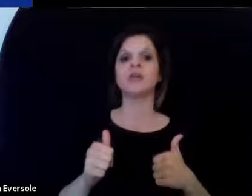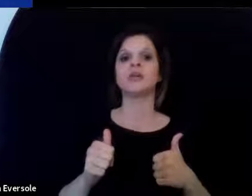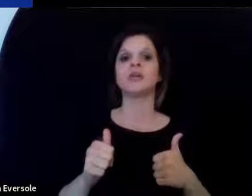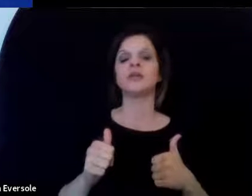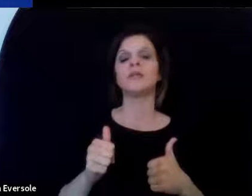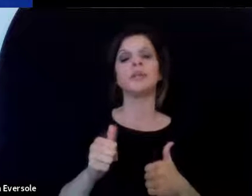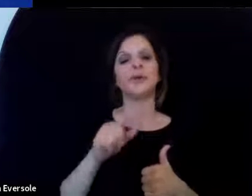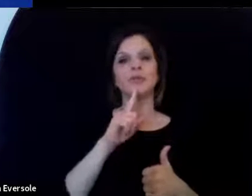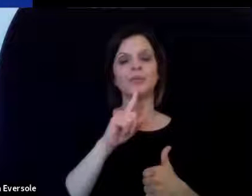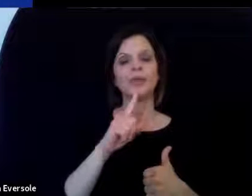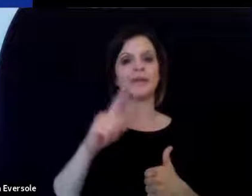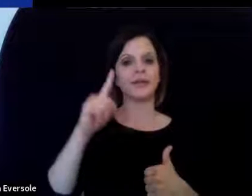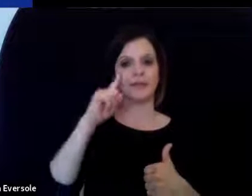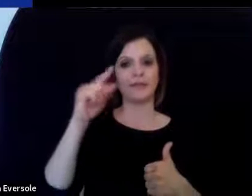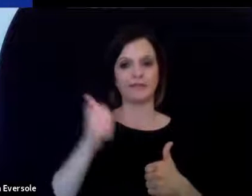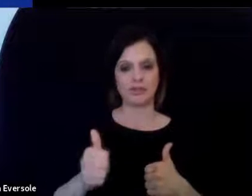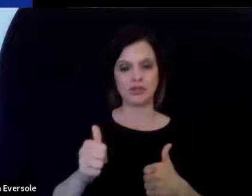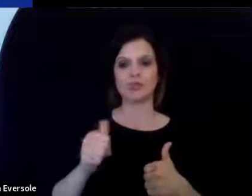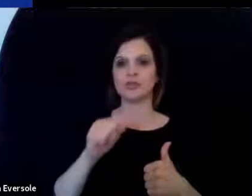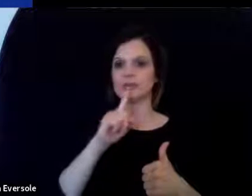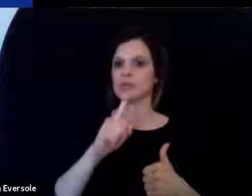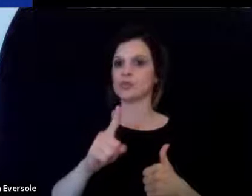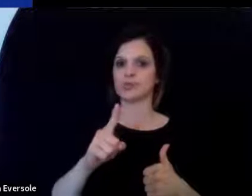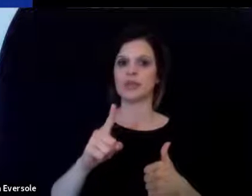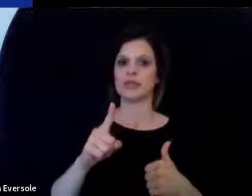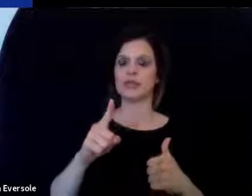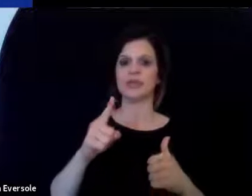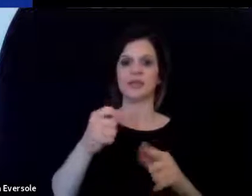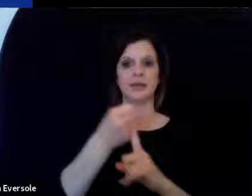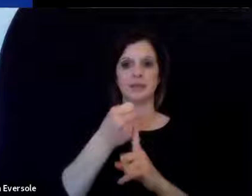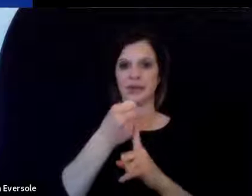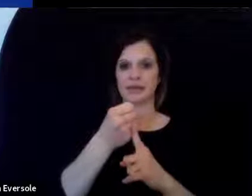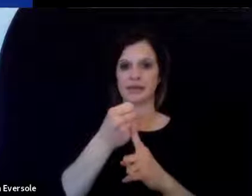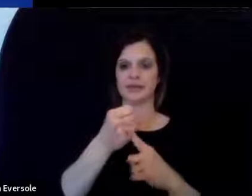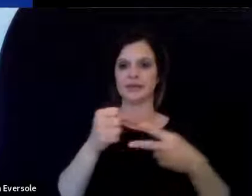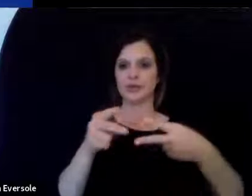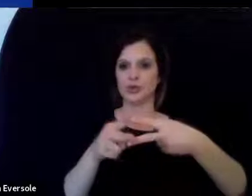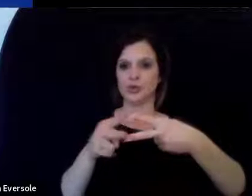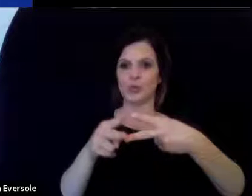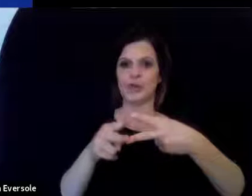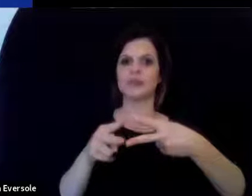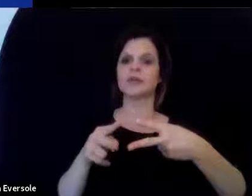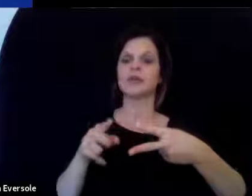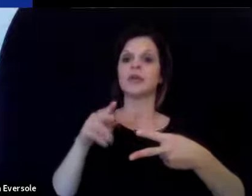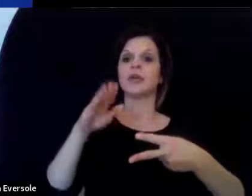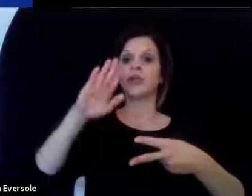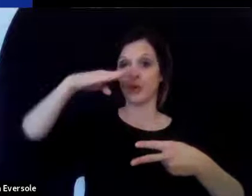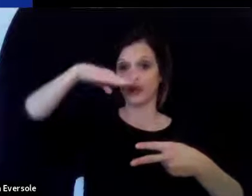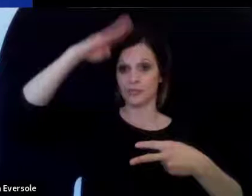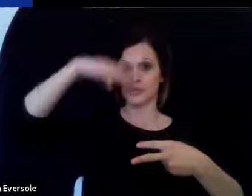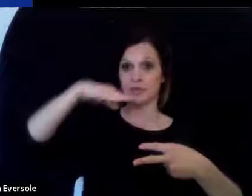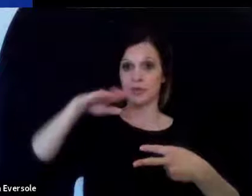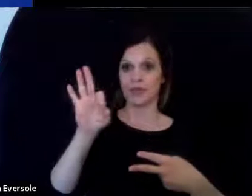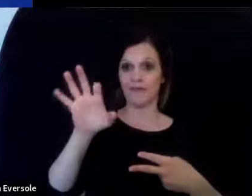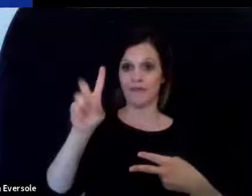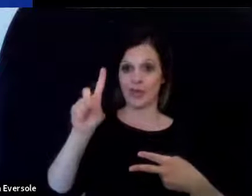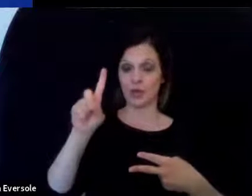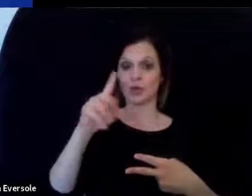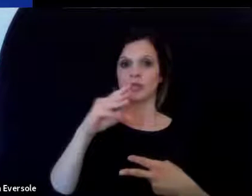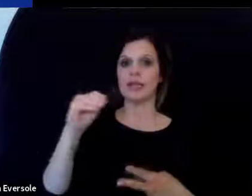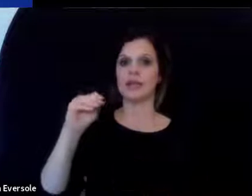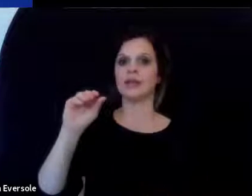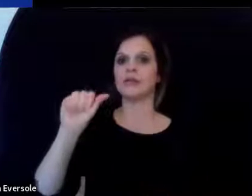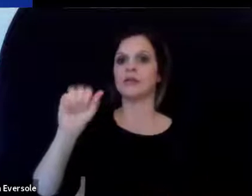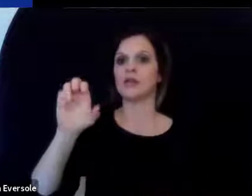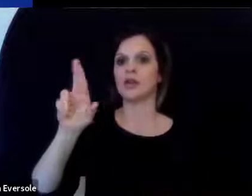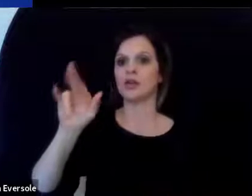vision is pretty significantly impacted in terms of field as well as acuity, right? So let's go back to that example I just